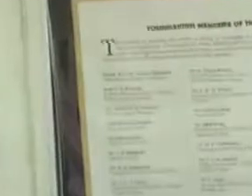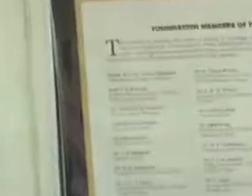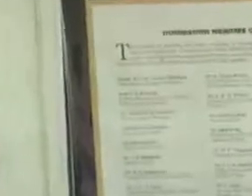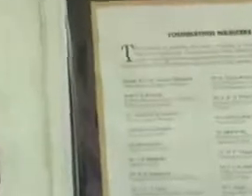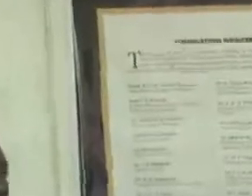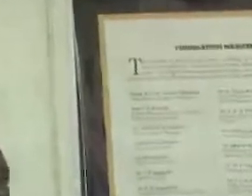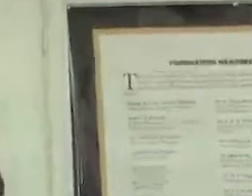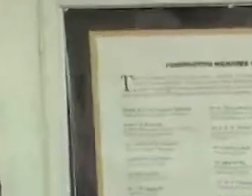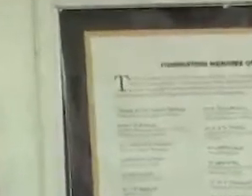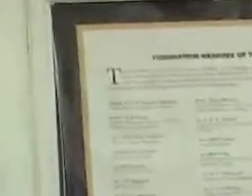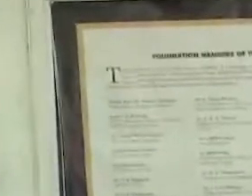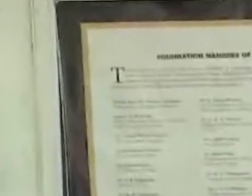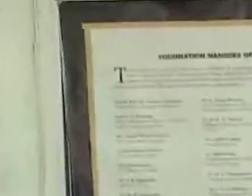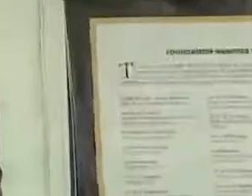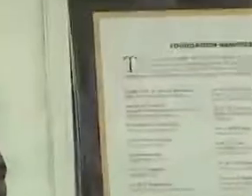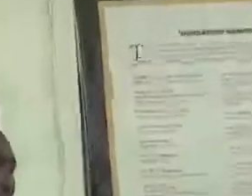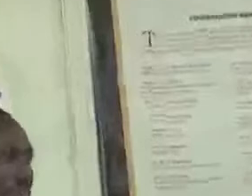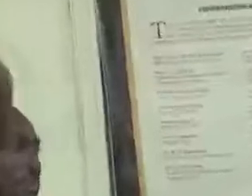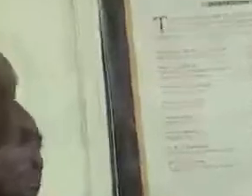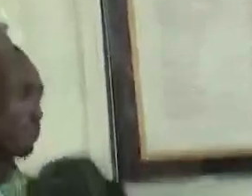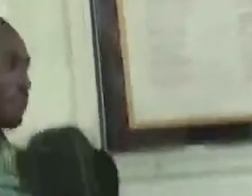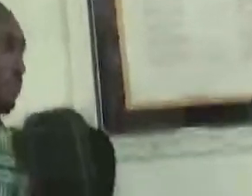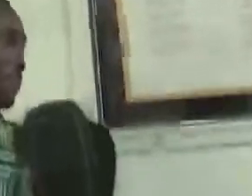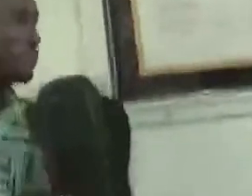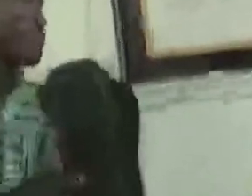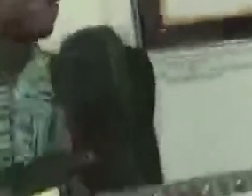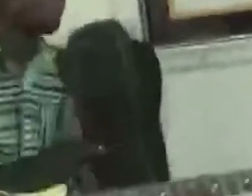Aye, uni penye.